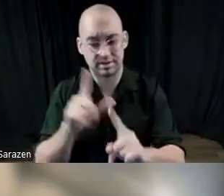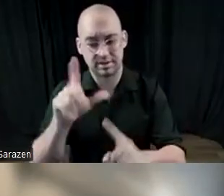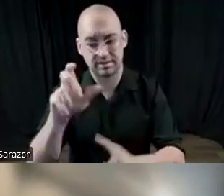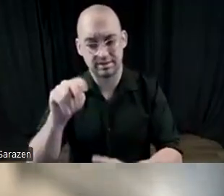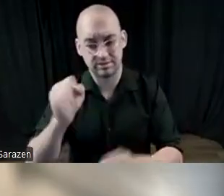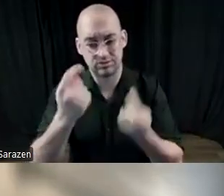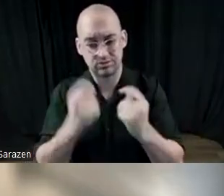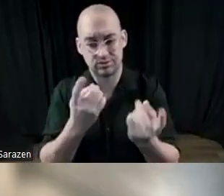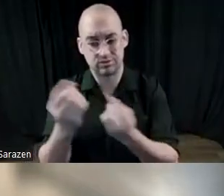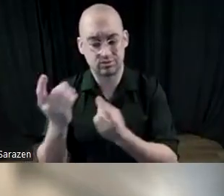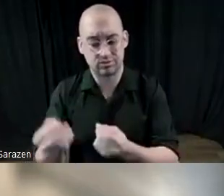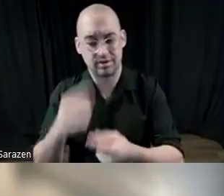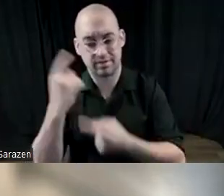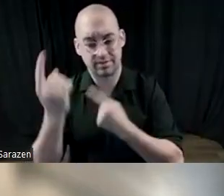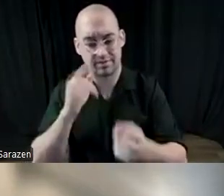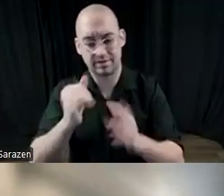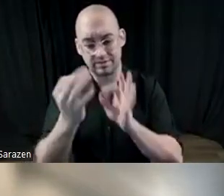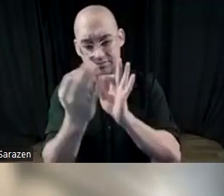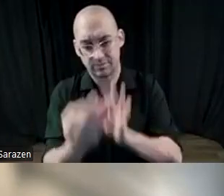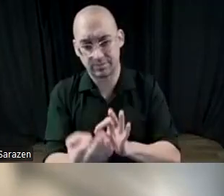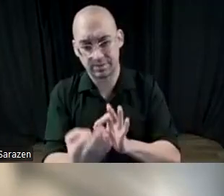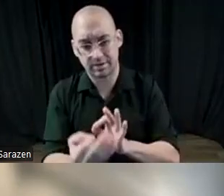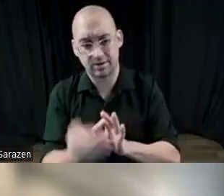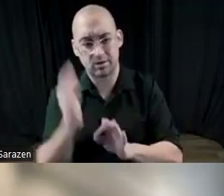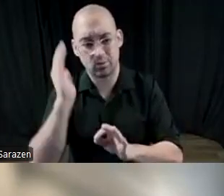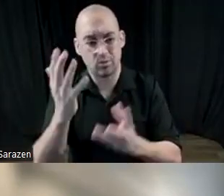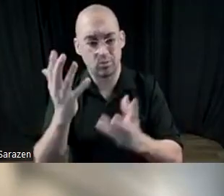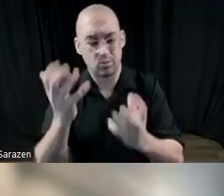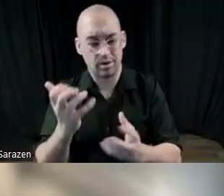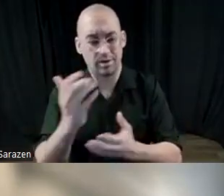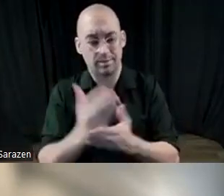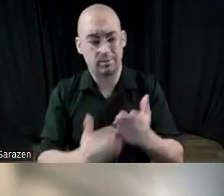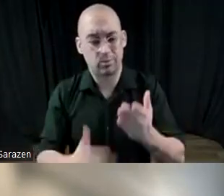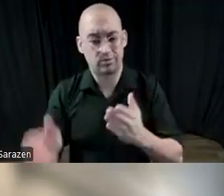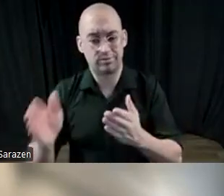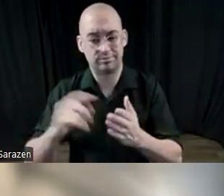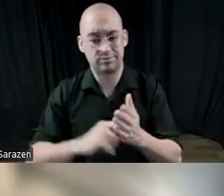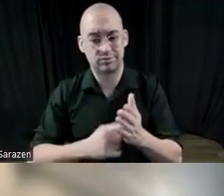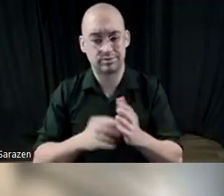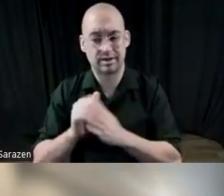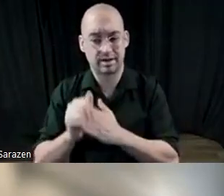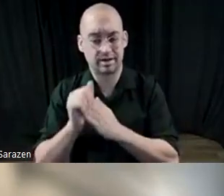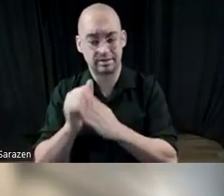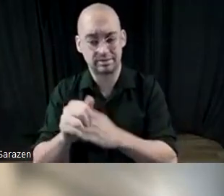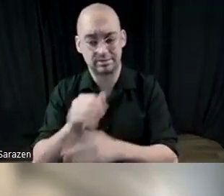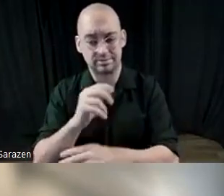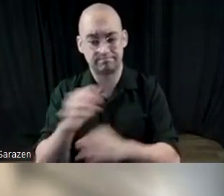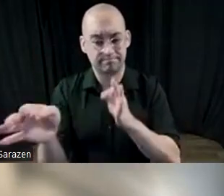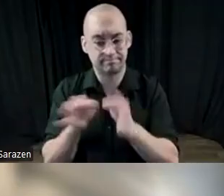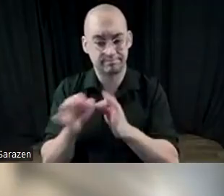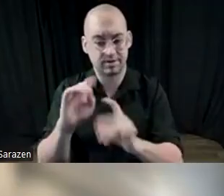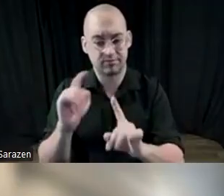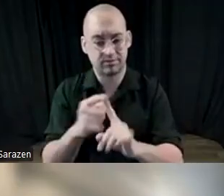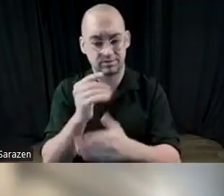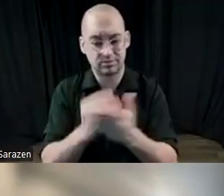that. And I think that's also feedback that we're going to want as a part of this initial guidance going out. We'll sort of articulate our first version of that,